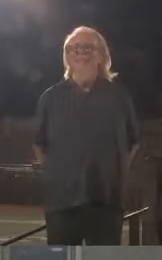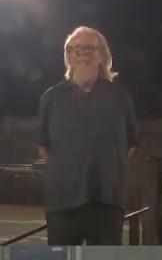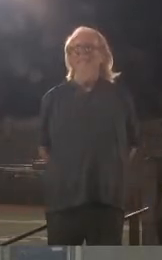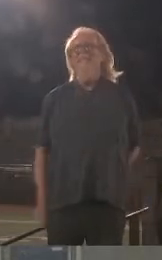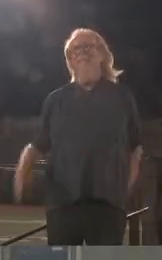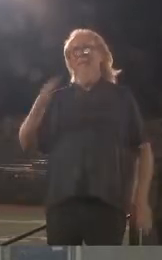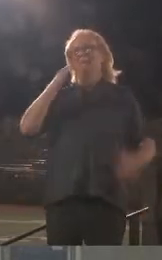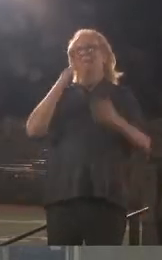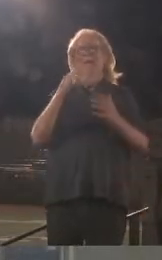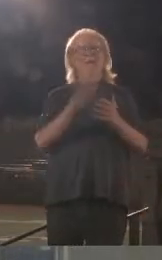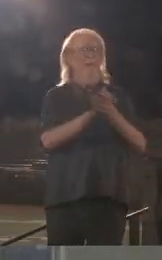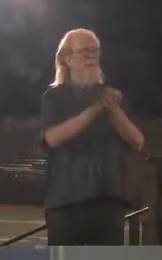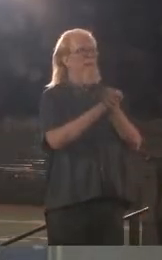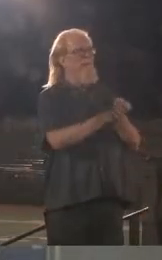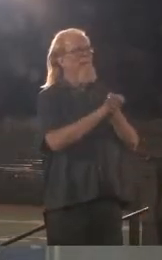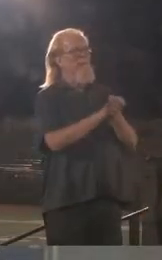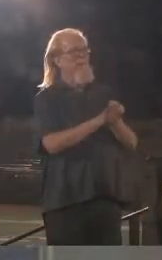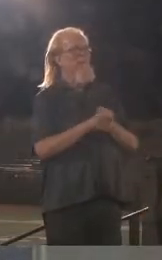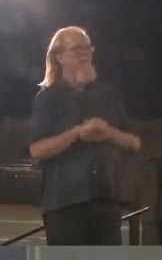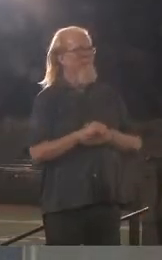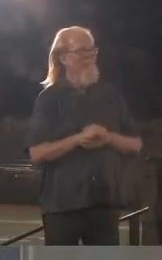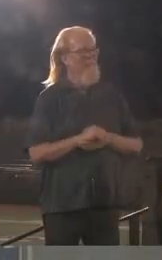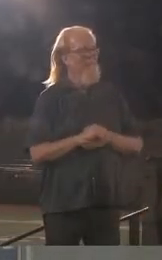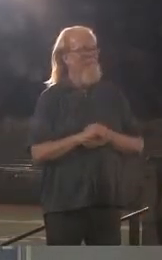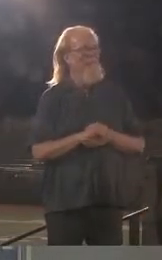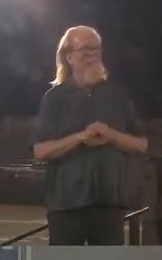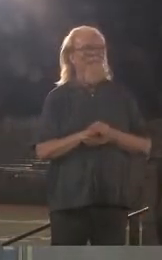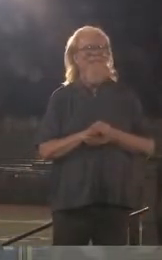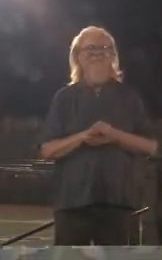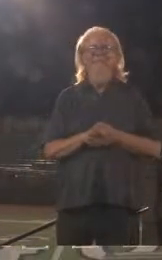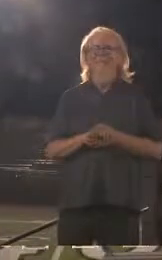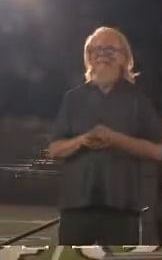Thank you and congratulations.